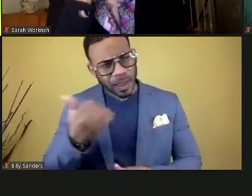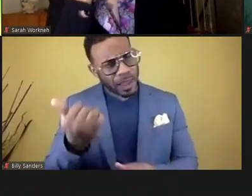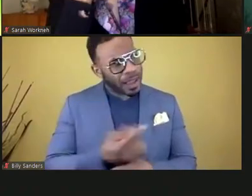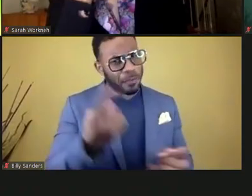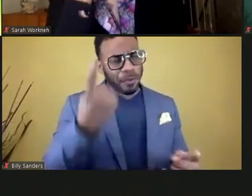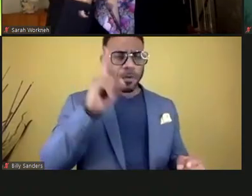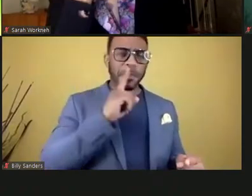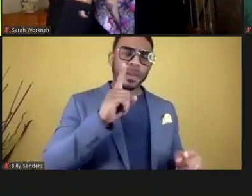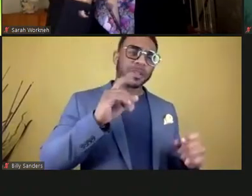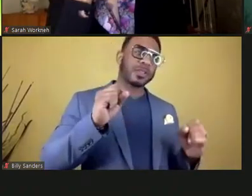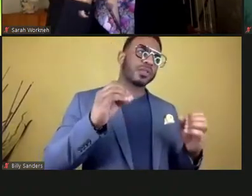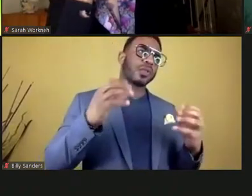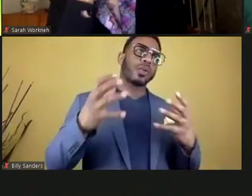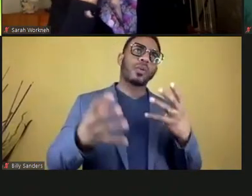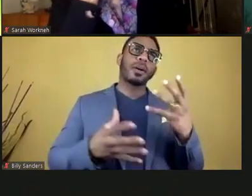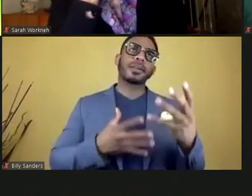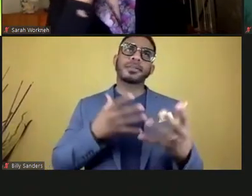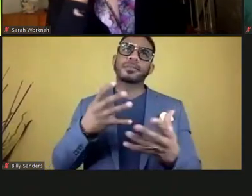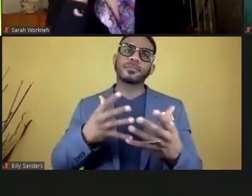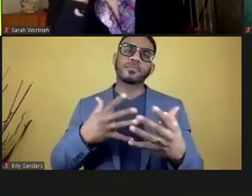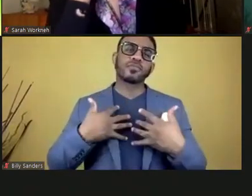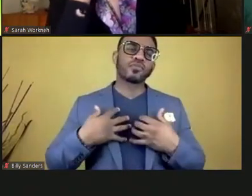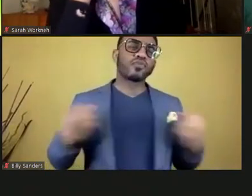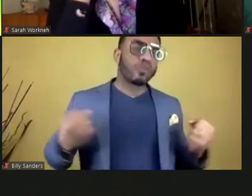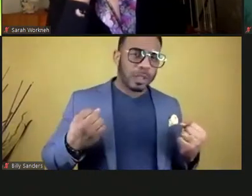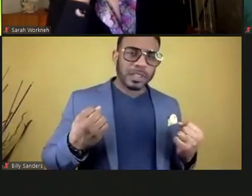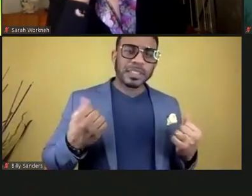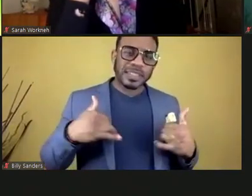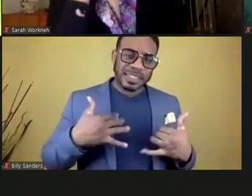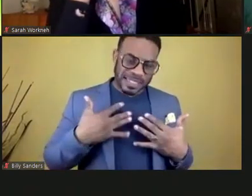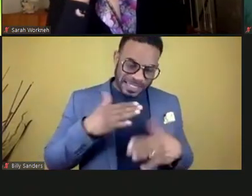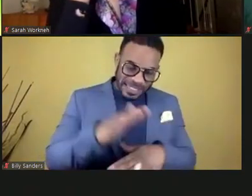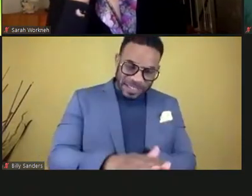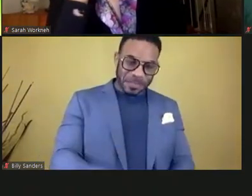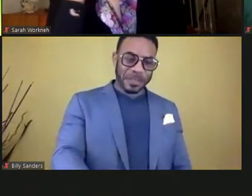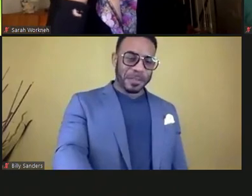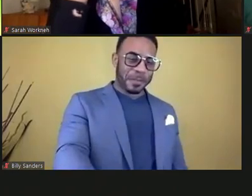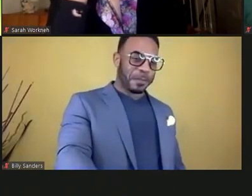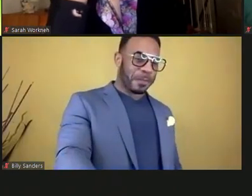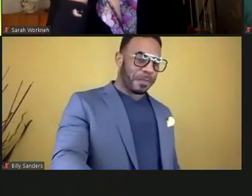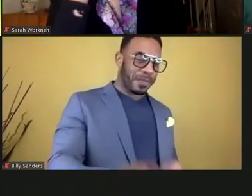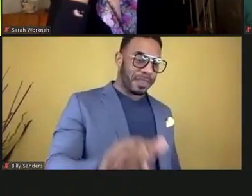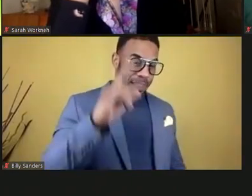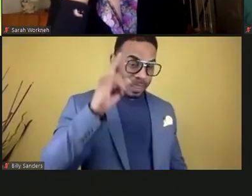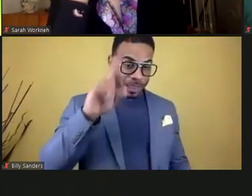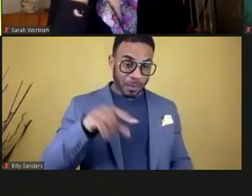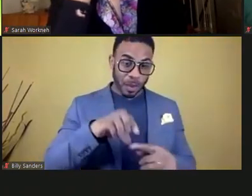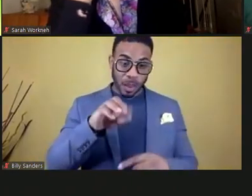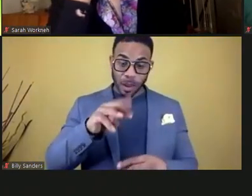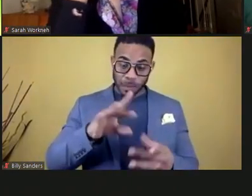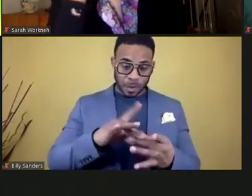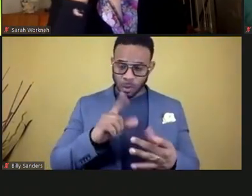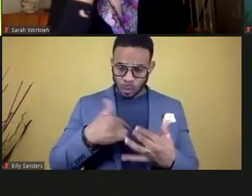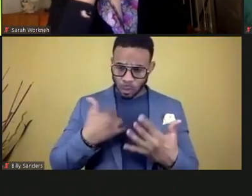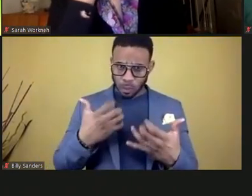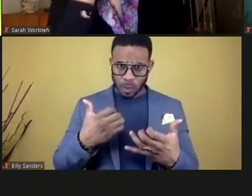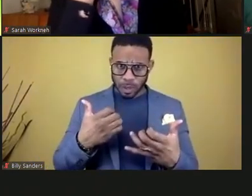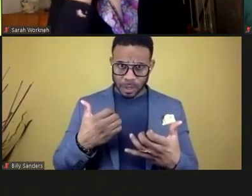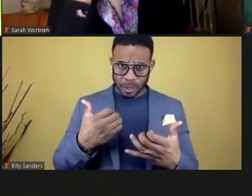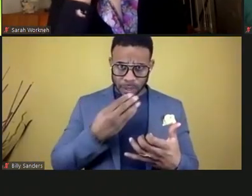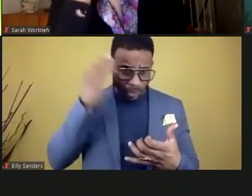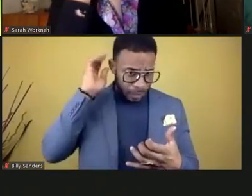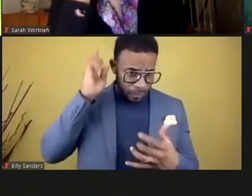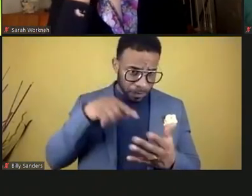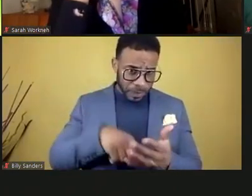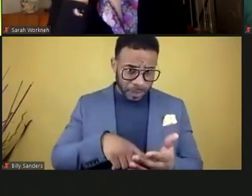for being so so courageous this evening. And, you know, I think when Carmen says, what do we want to take away from this?